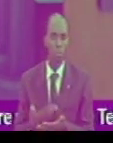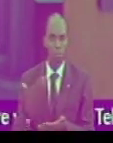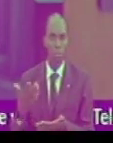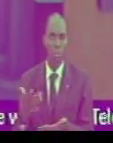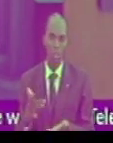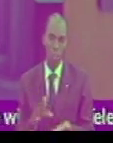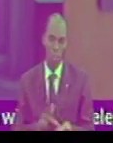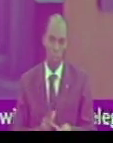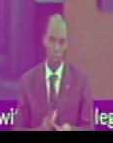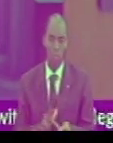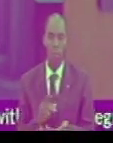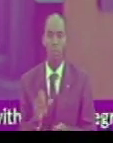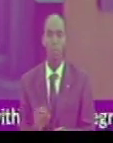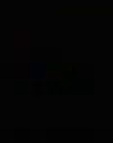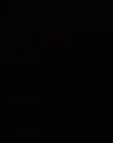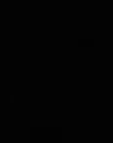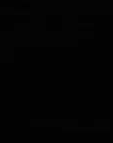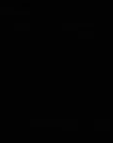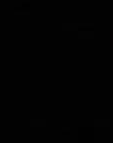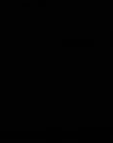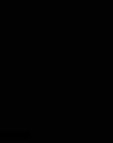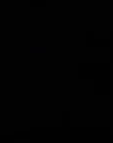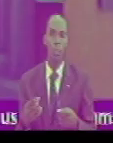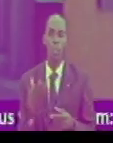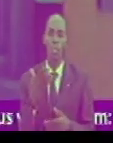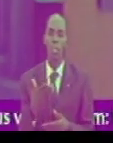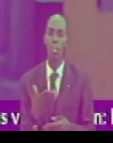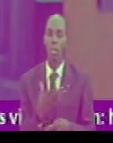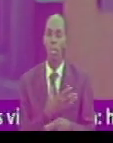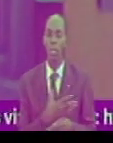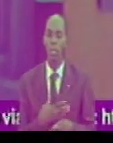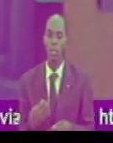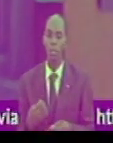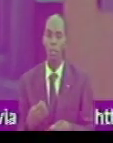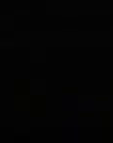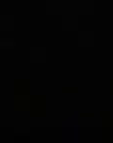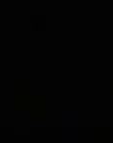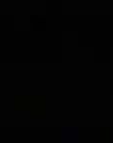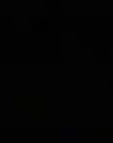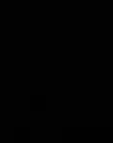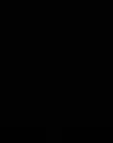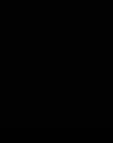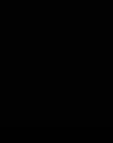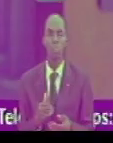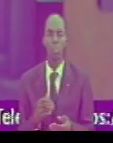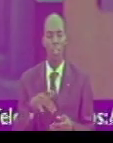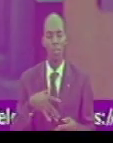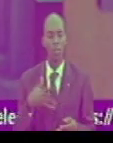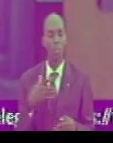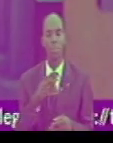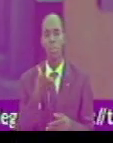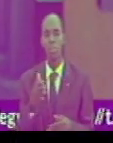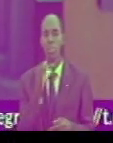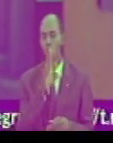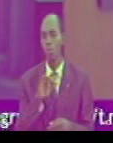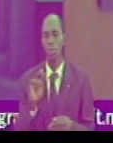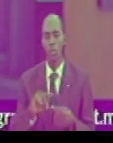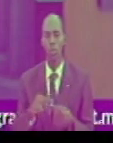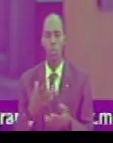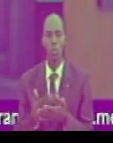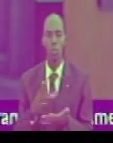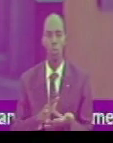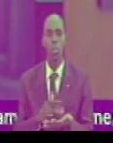of Jesus that can steal it back to me. And I came back home. I prayed. I called my children. I said,